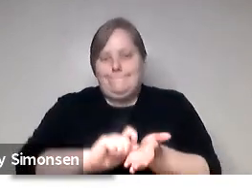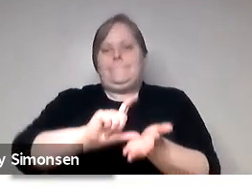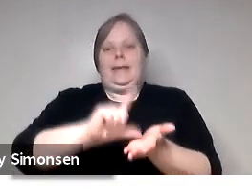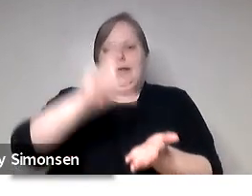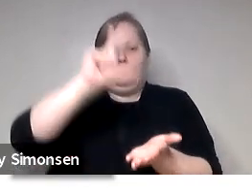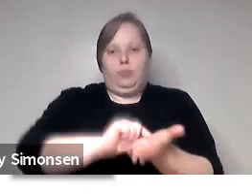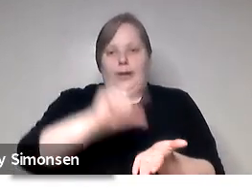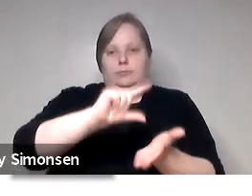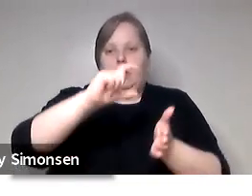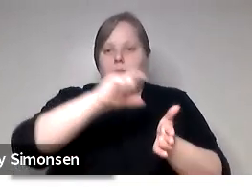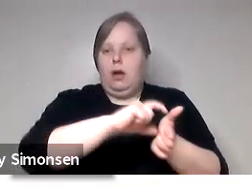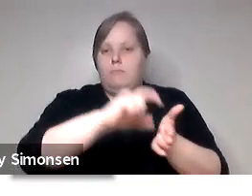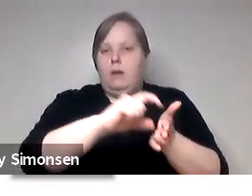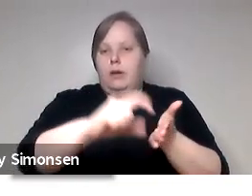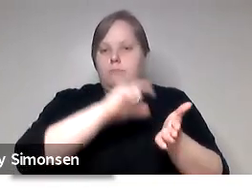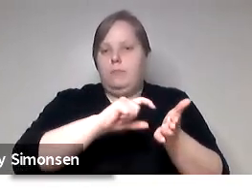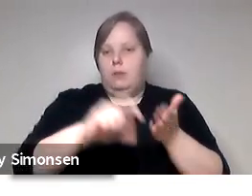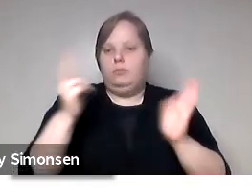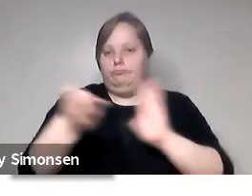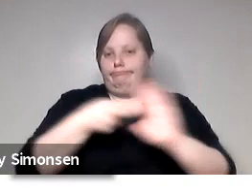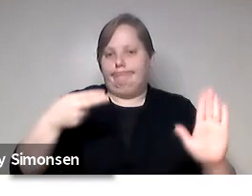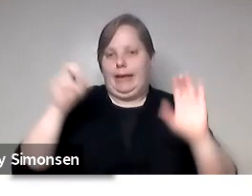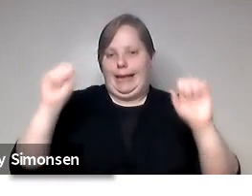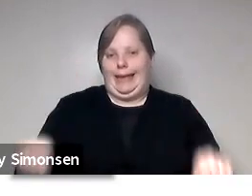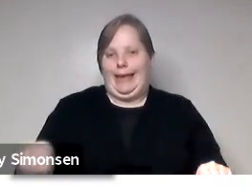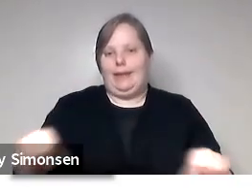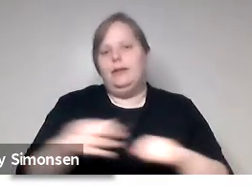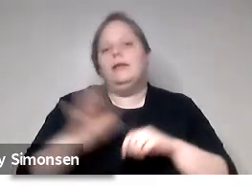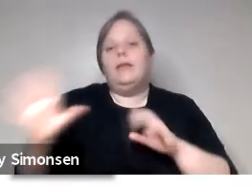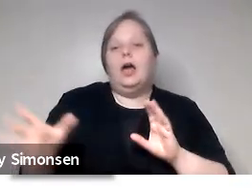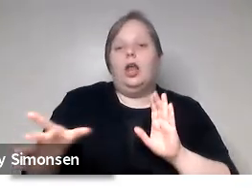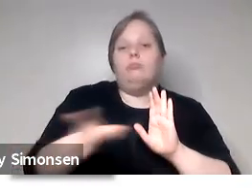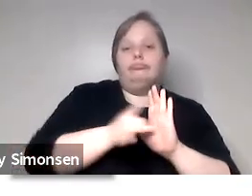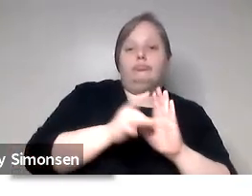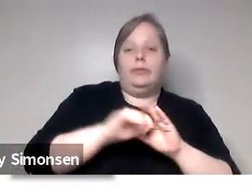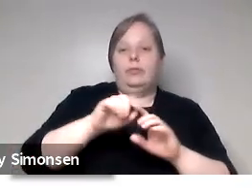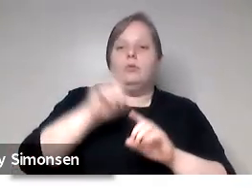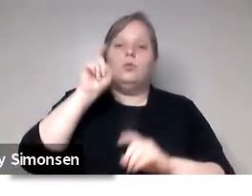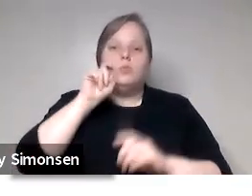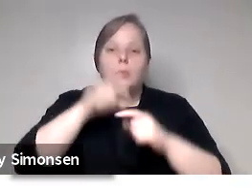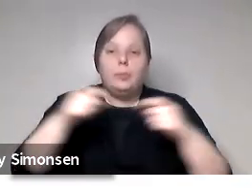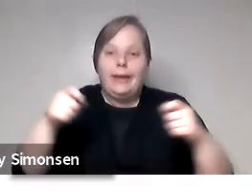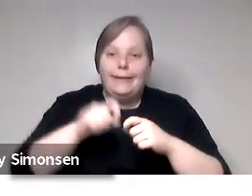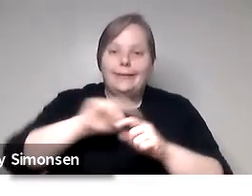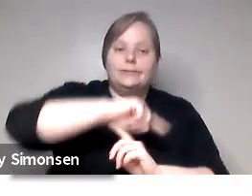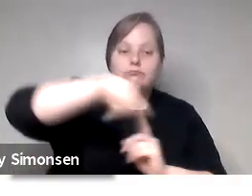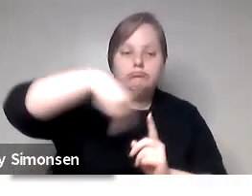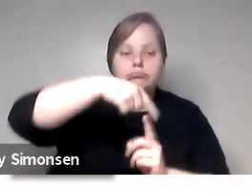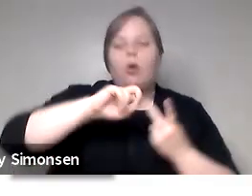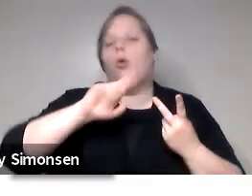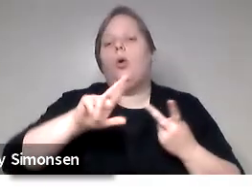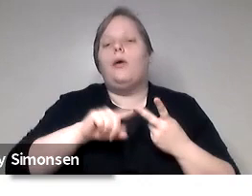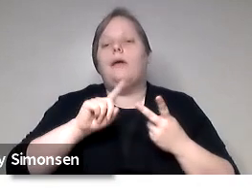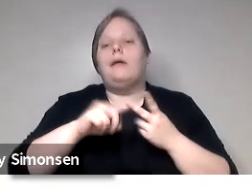label. And with that, you can attach it with a rubber band or with tape